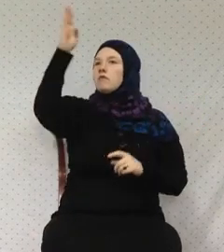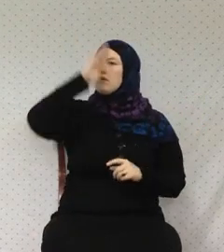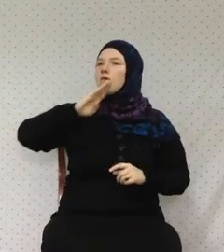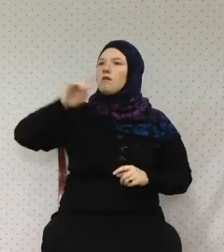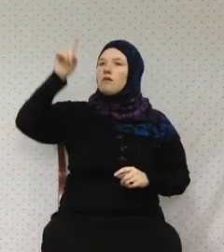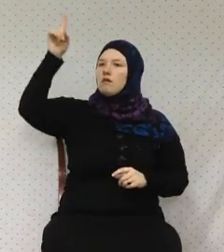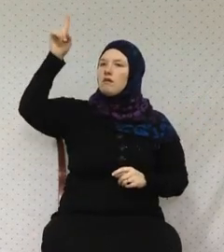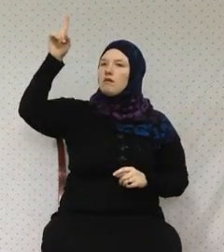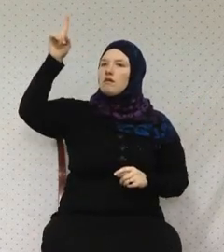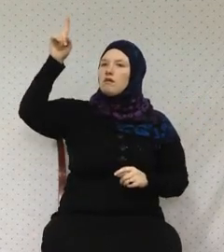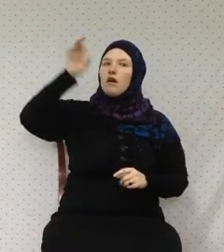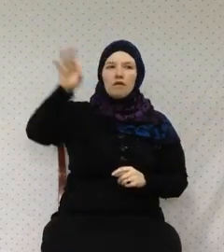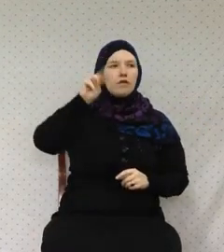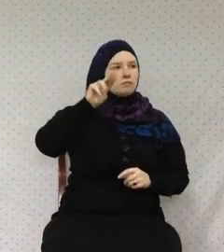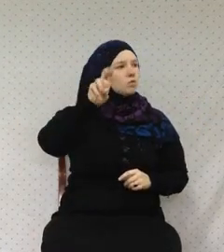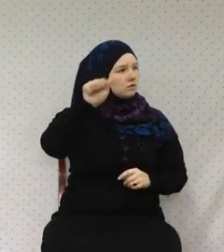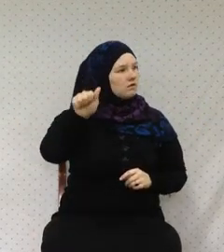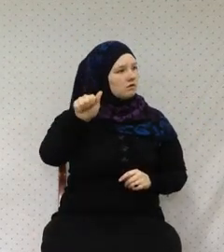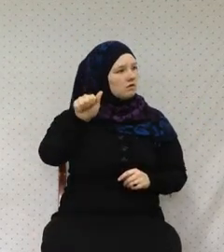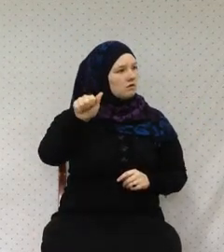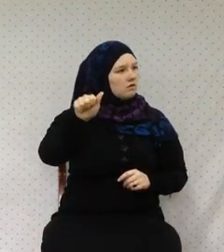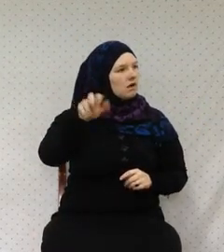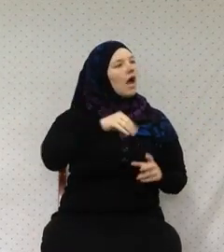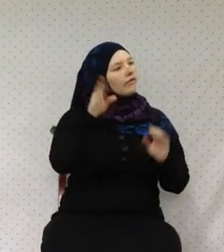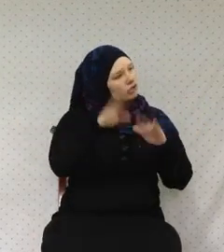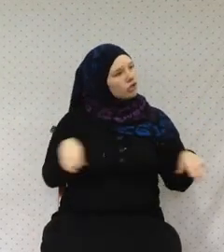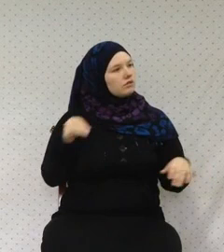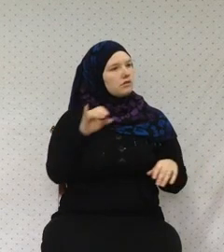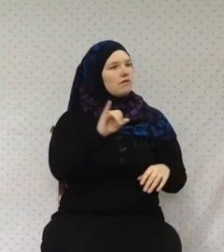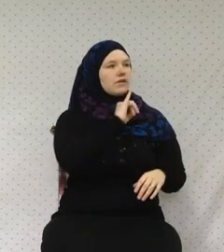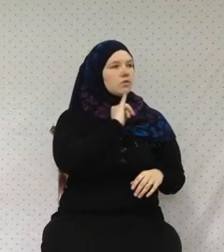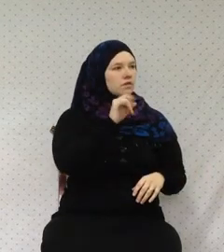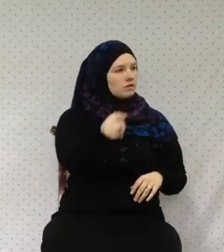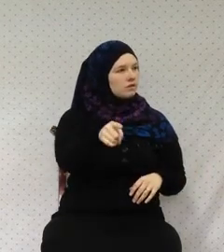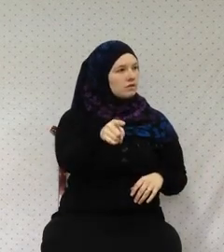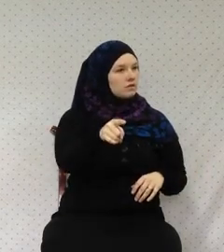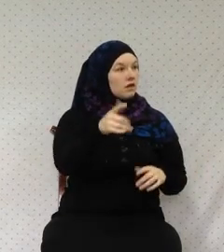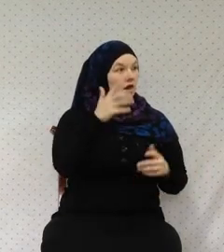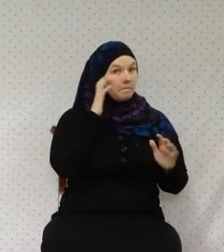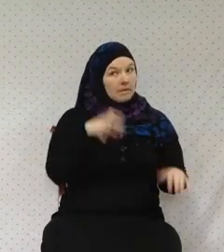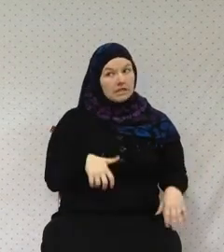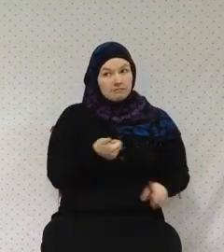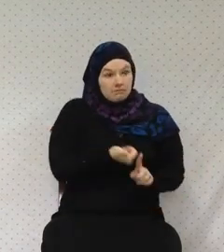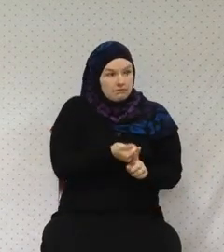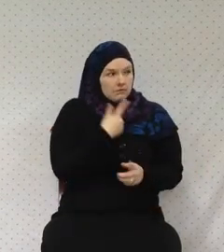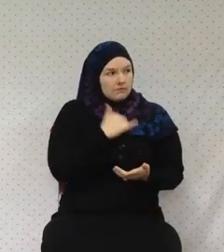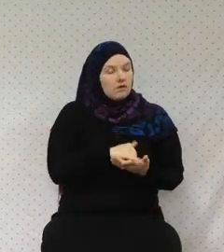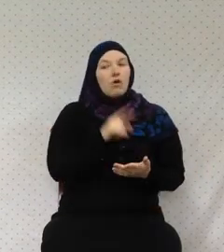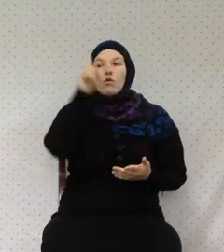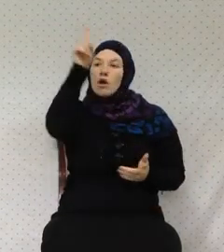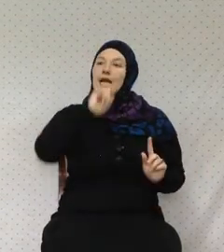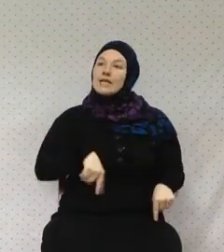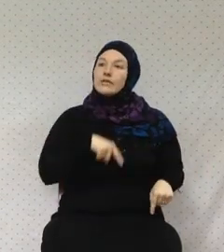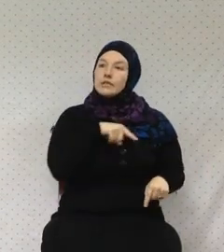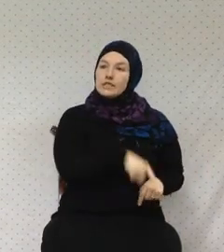God of Musa and the children of Israel. Amazing admission. Allah